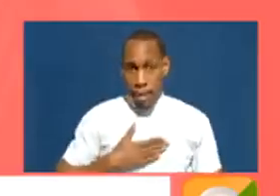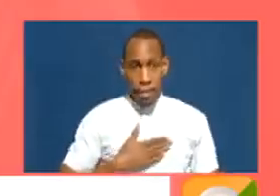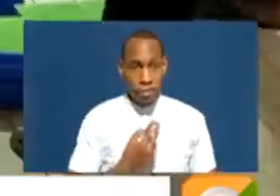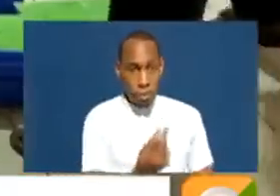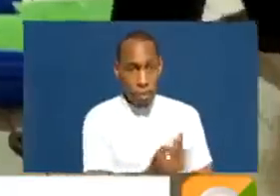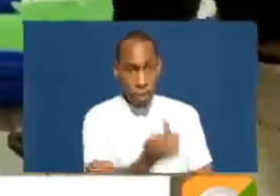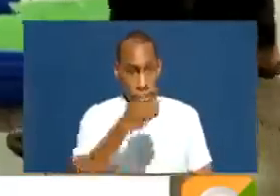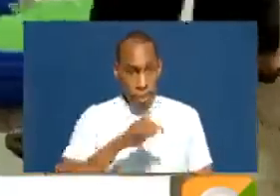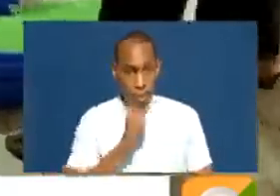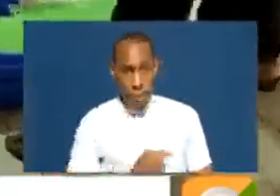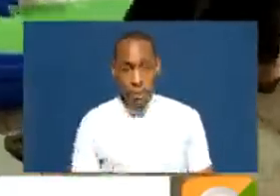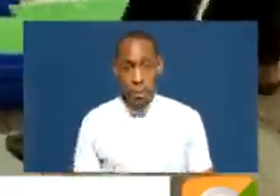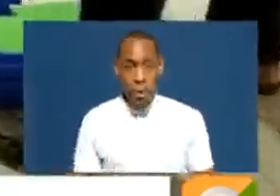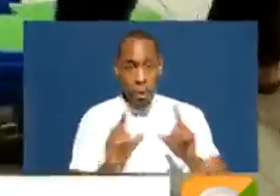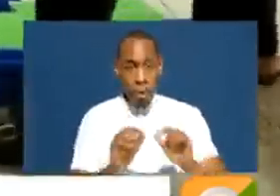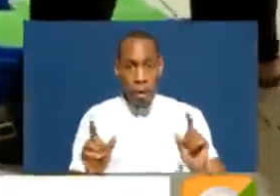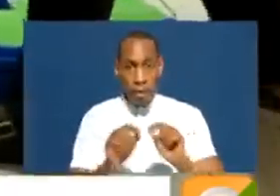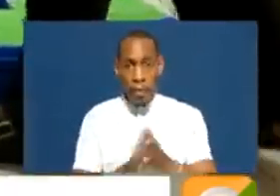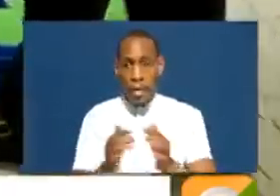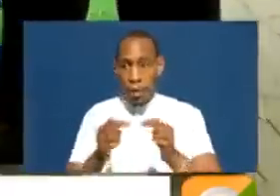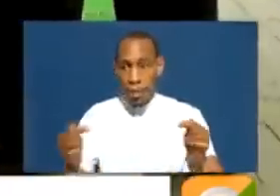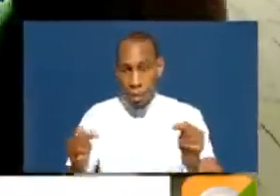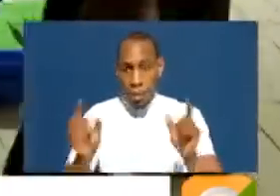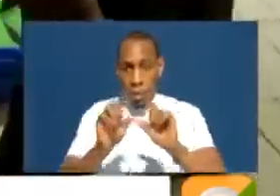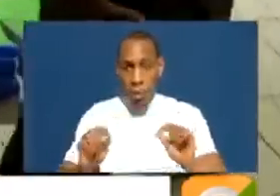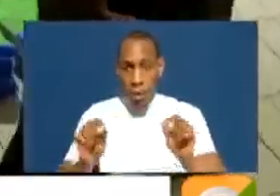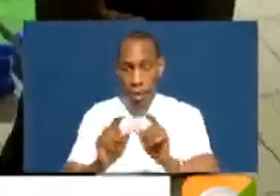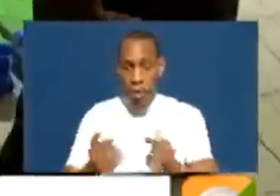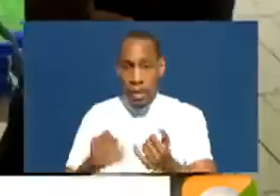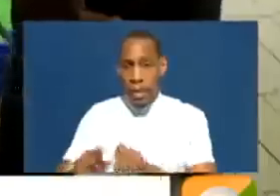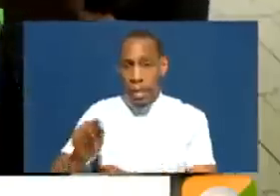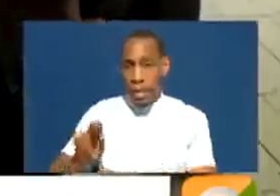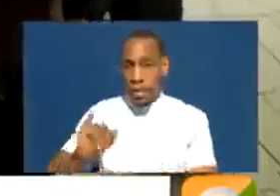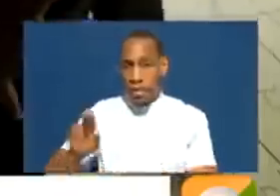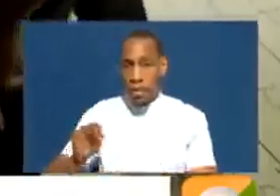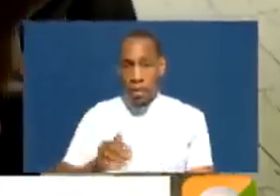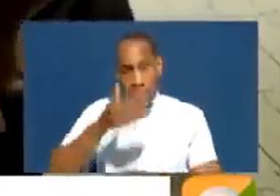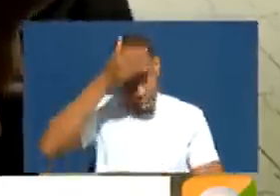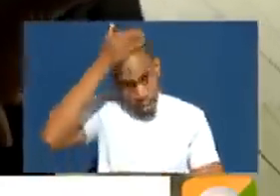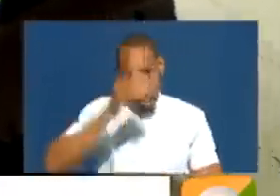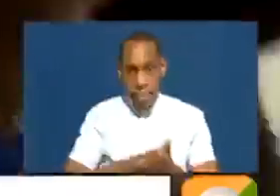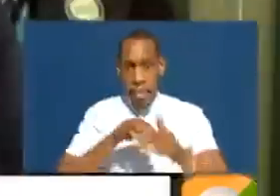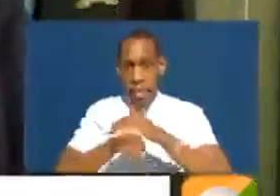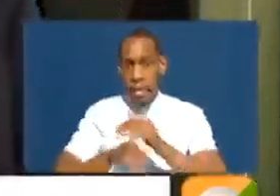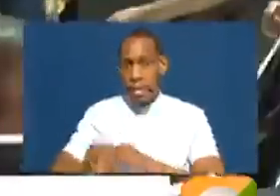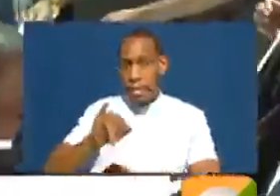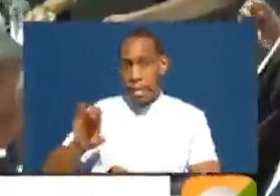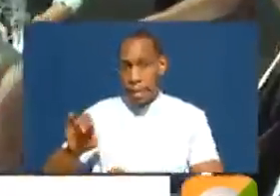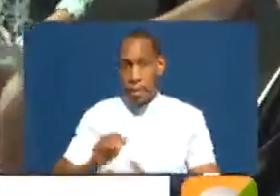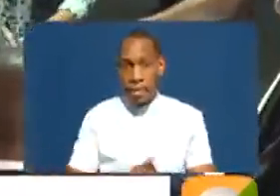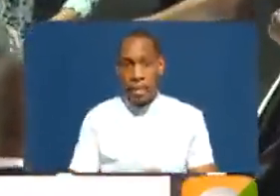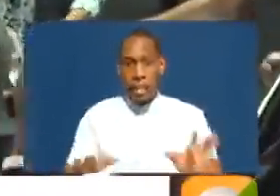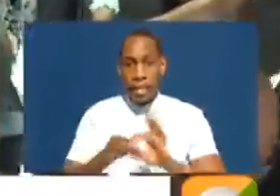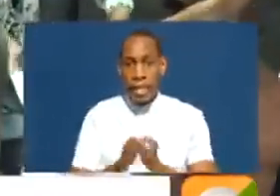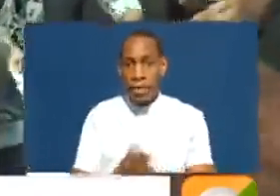came. The litany of allegations and counter-allegations between Tuju and Chebukati accessed at the IEBC is part of